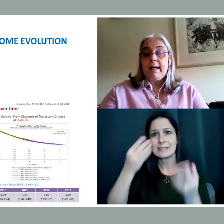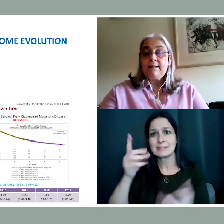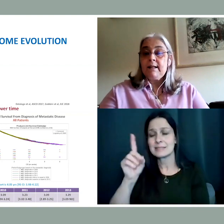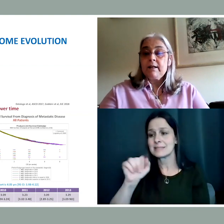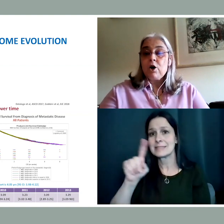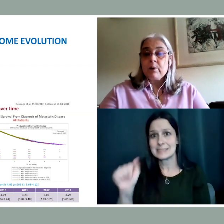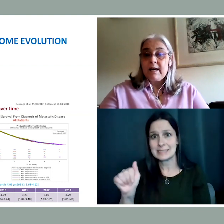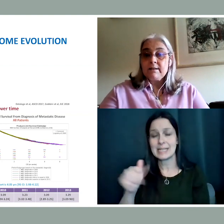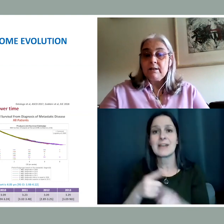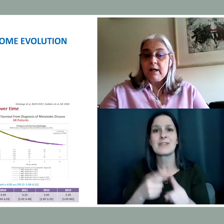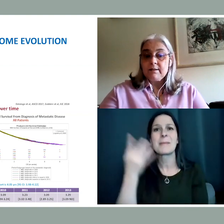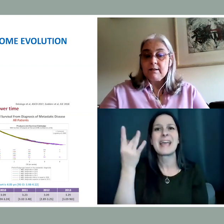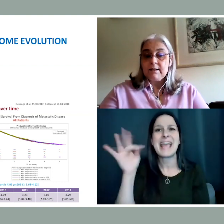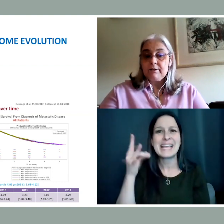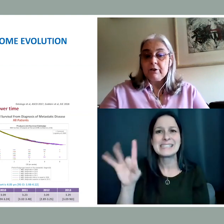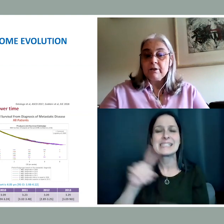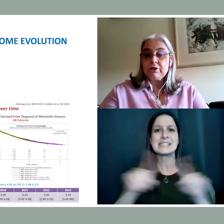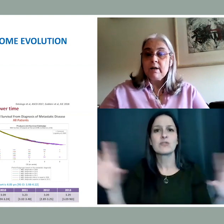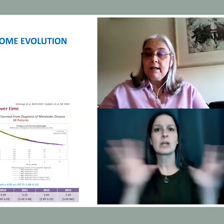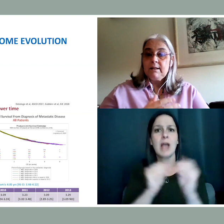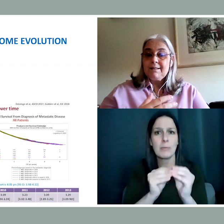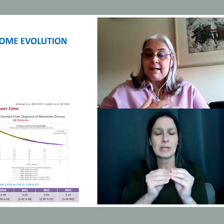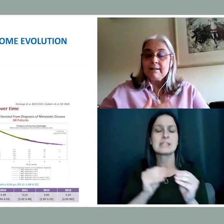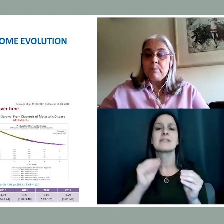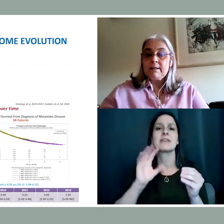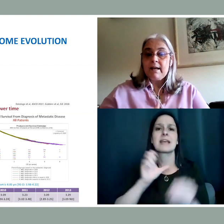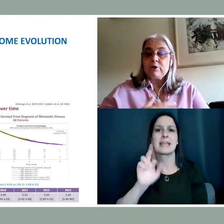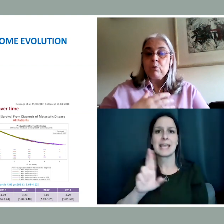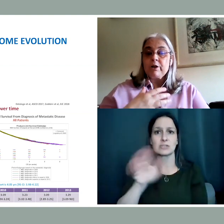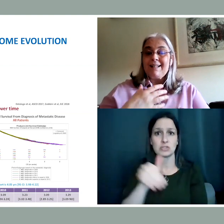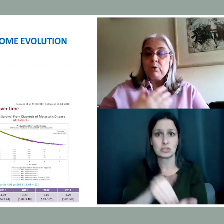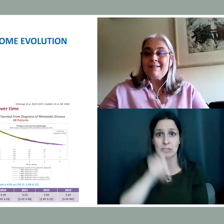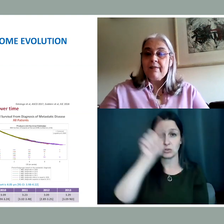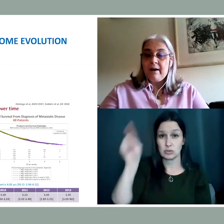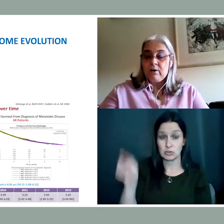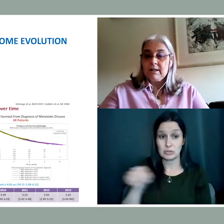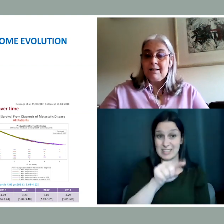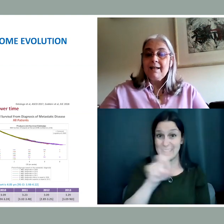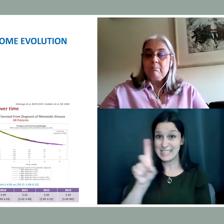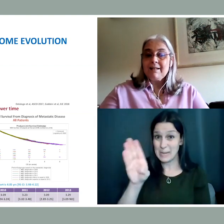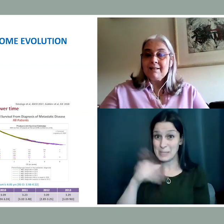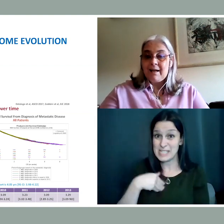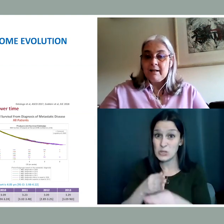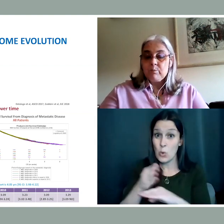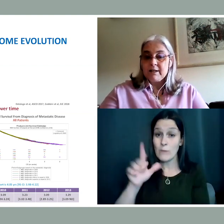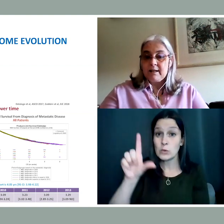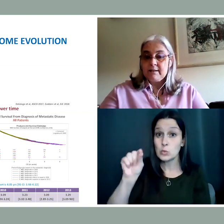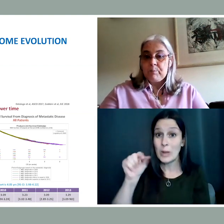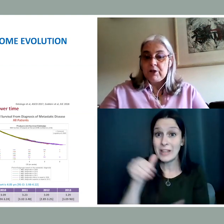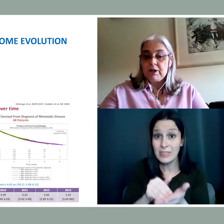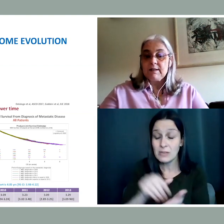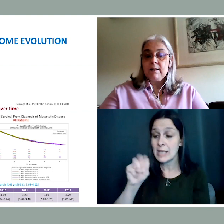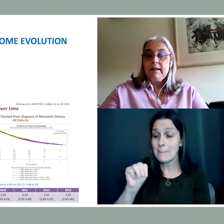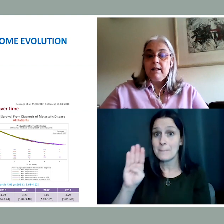the 18 comprehensive cancer centers. So this database has more than 20,000 metastatic breast